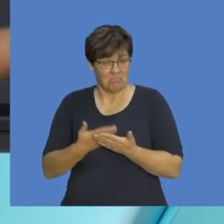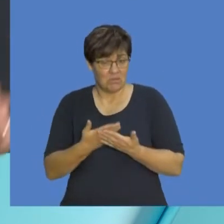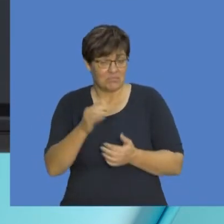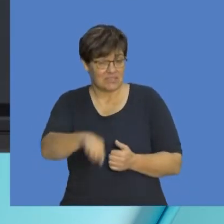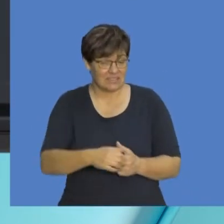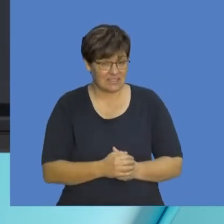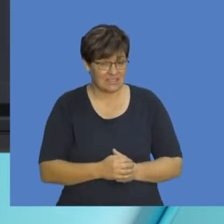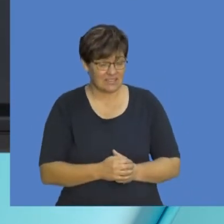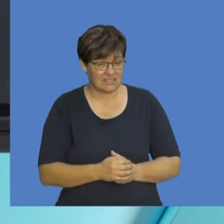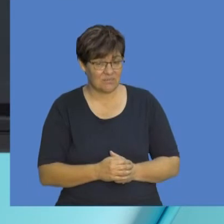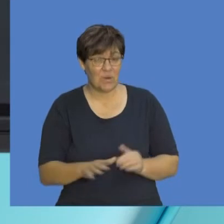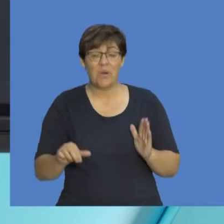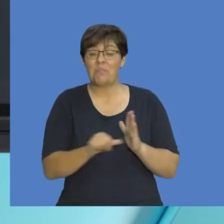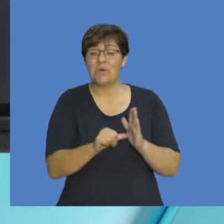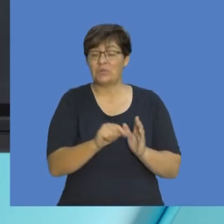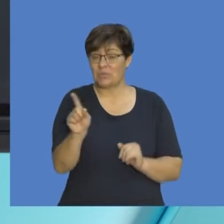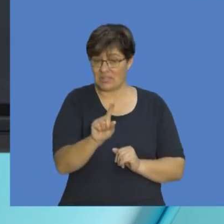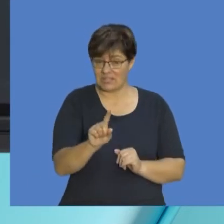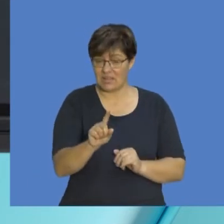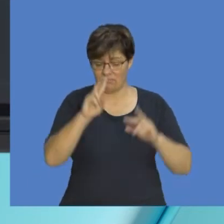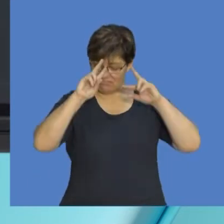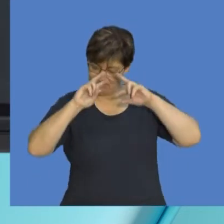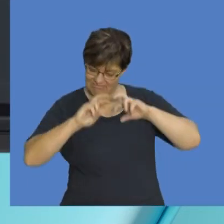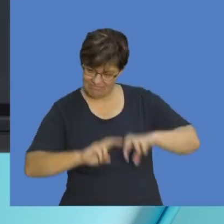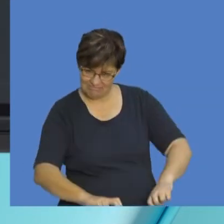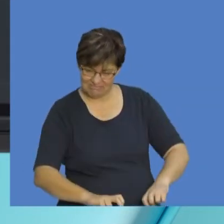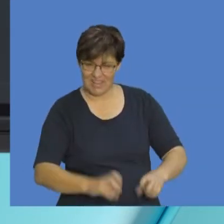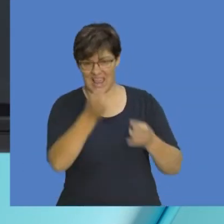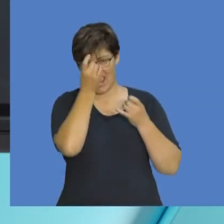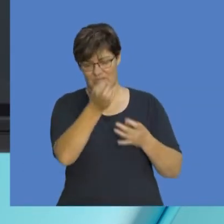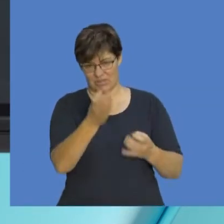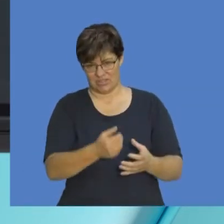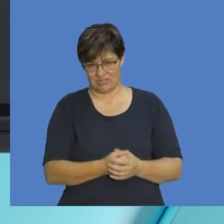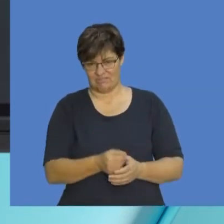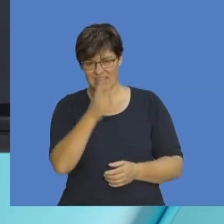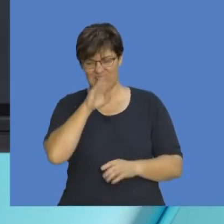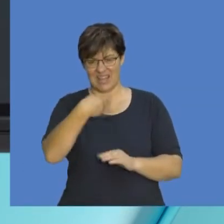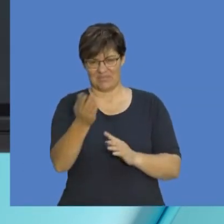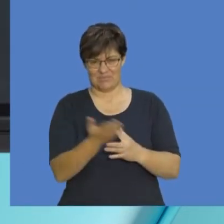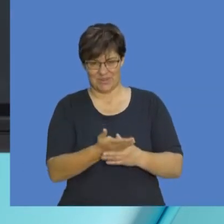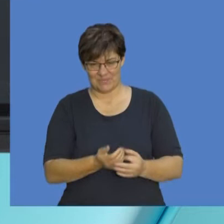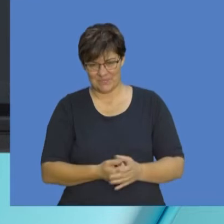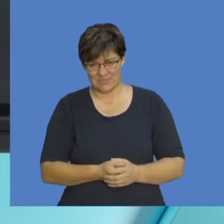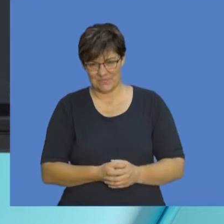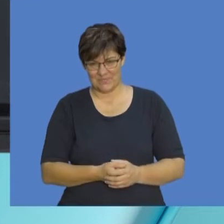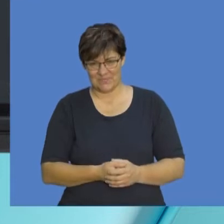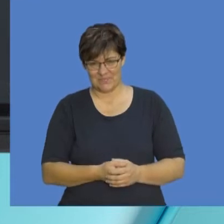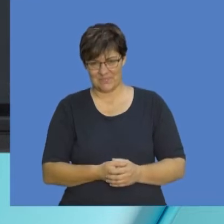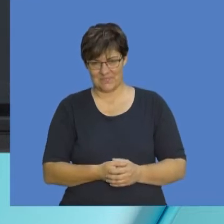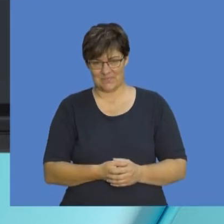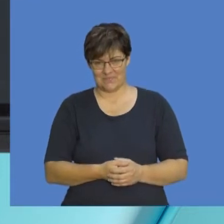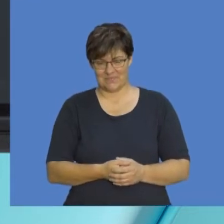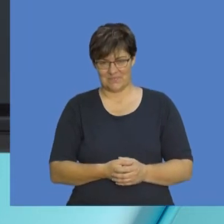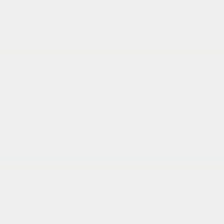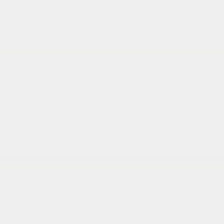another bank, which is possible. But what is important is to interrogate the data. See you after the